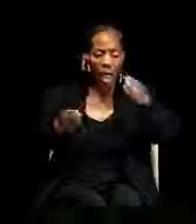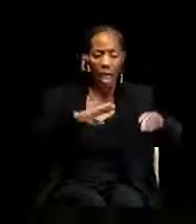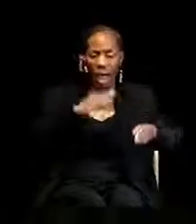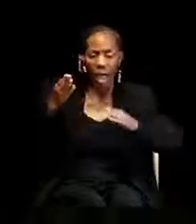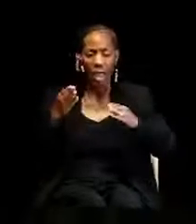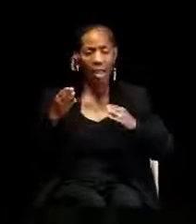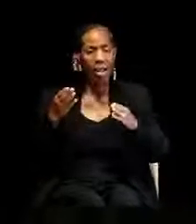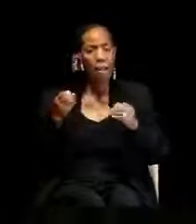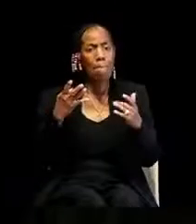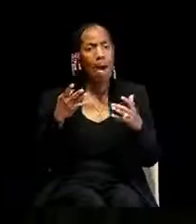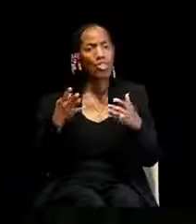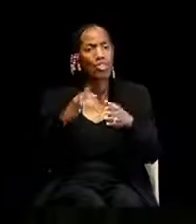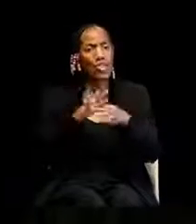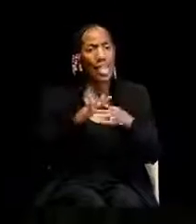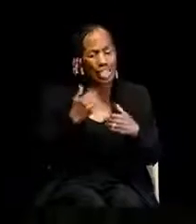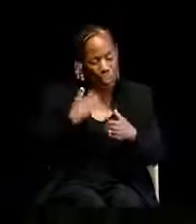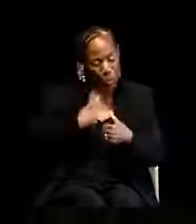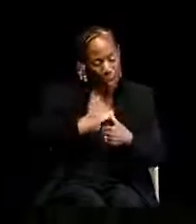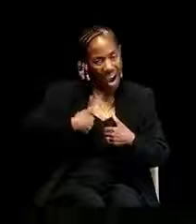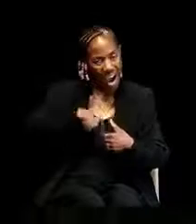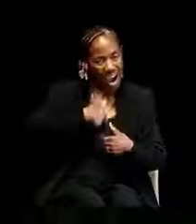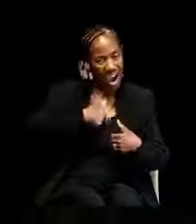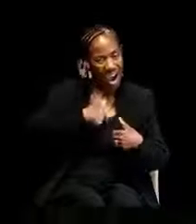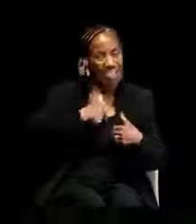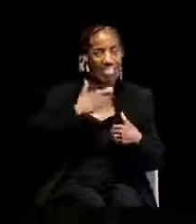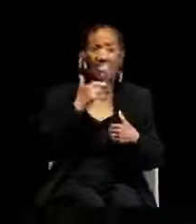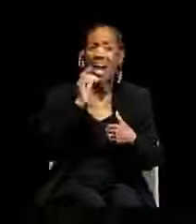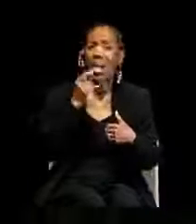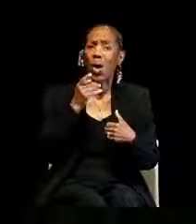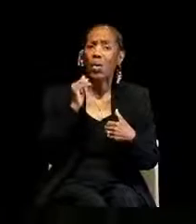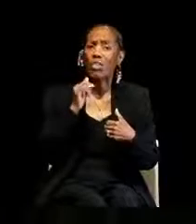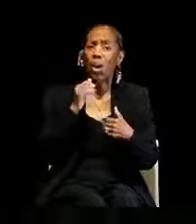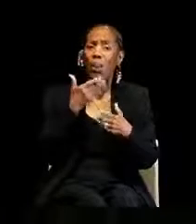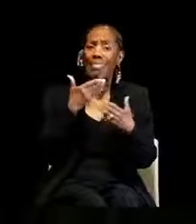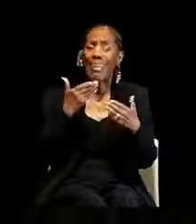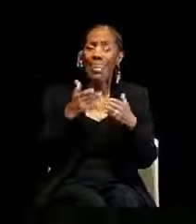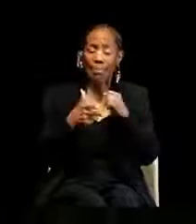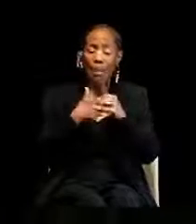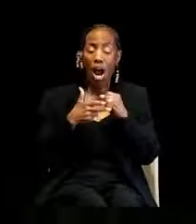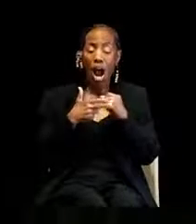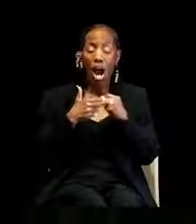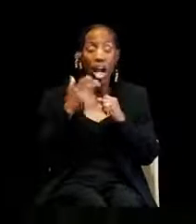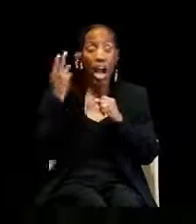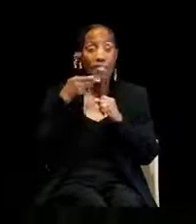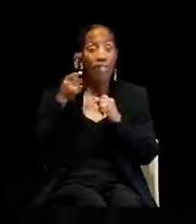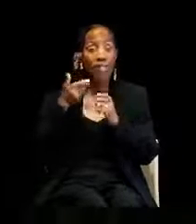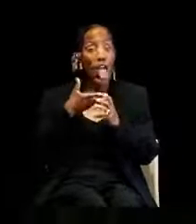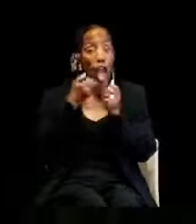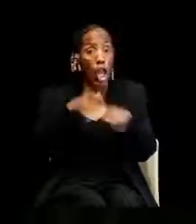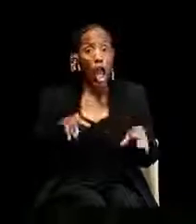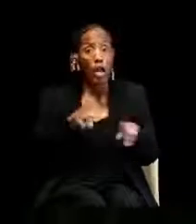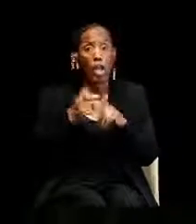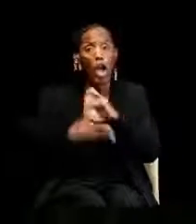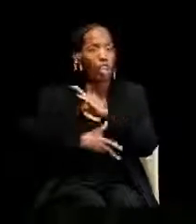about ourselves as a result of, and not only were those archives lost, but they were also stolen, right? And a lot of them exist here